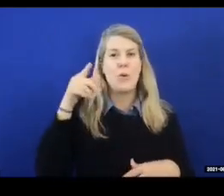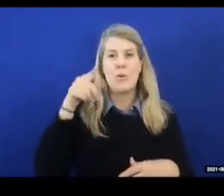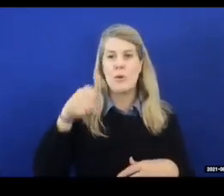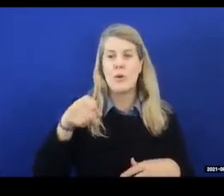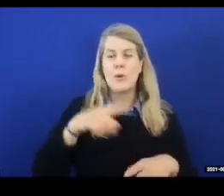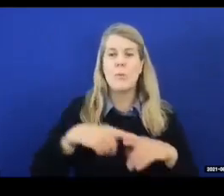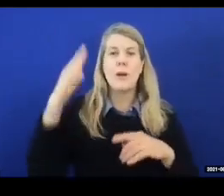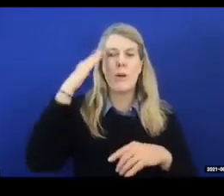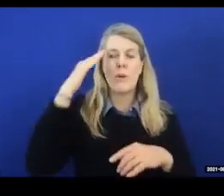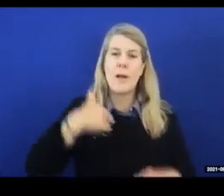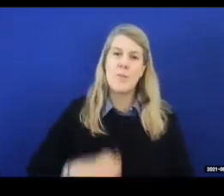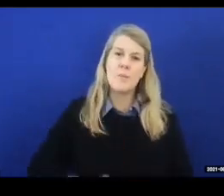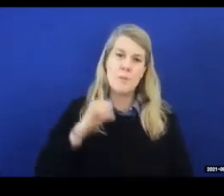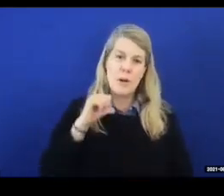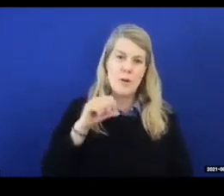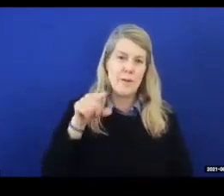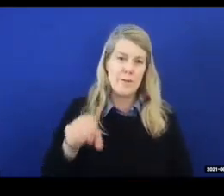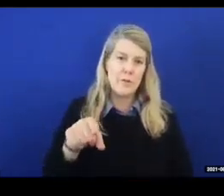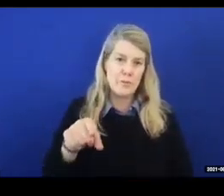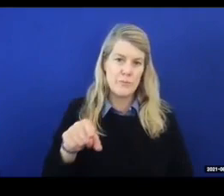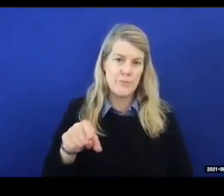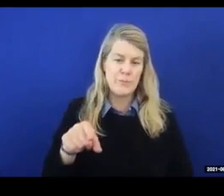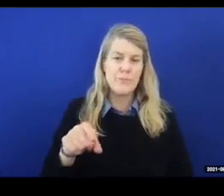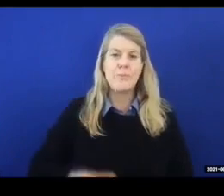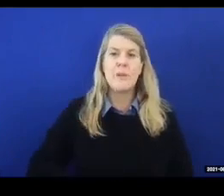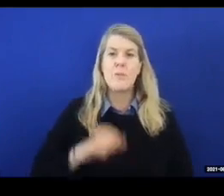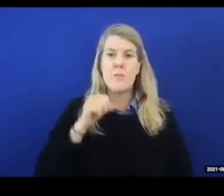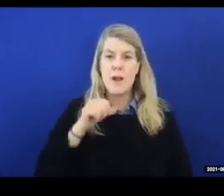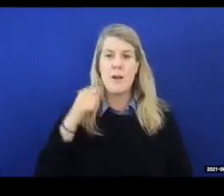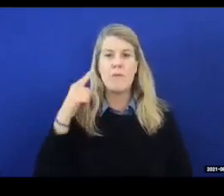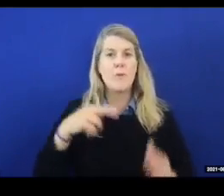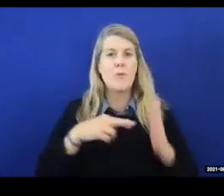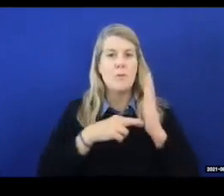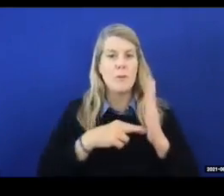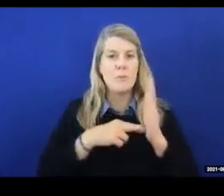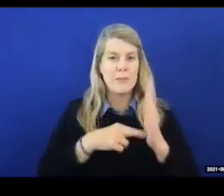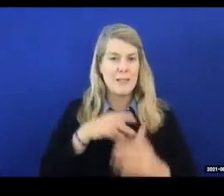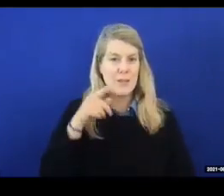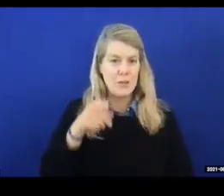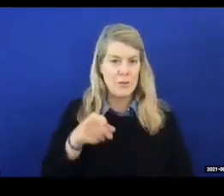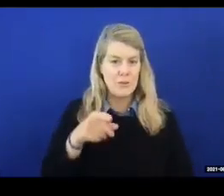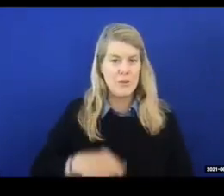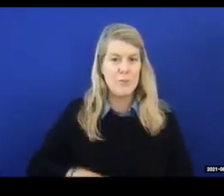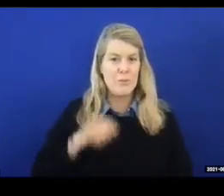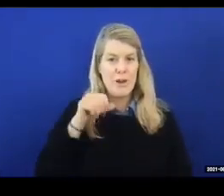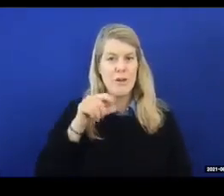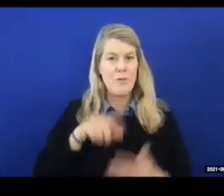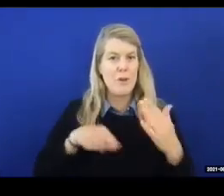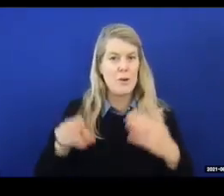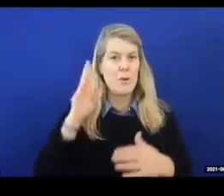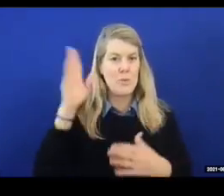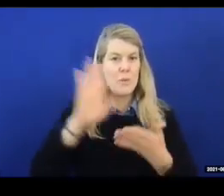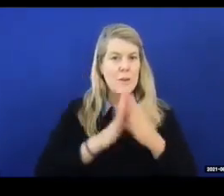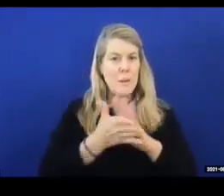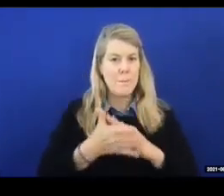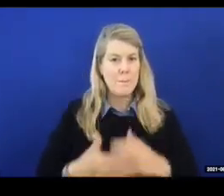you, know that I am proud of you. I'm proud to have represented you, and I'm proud of what you will become.